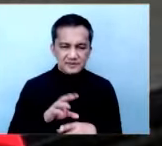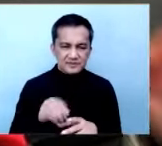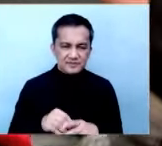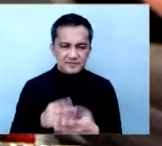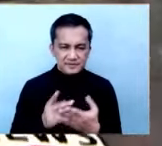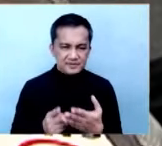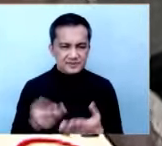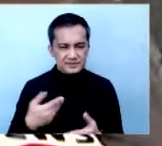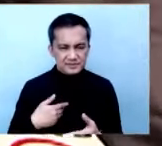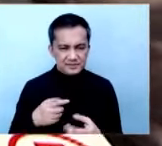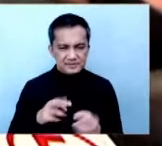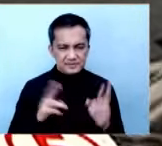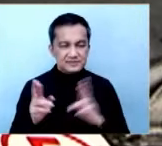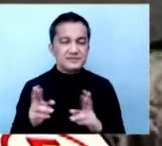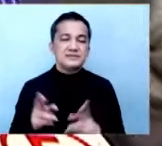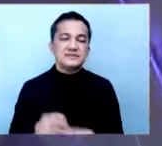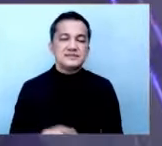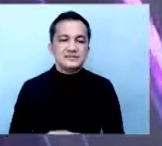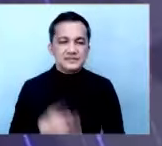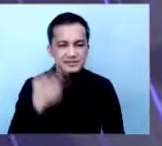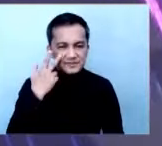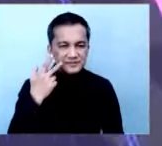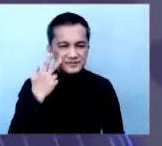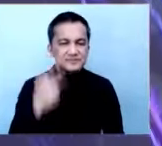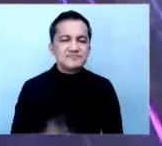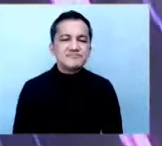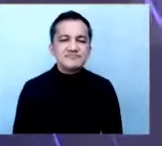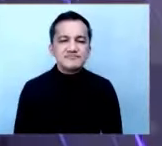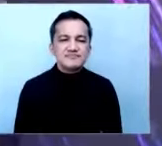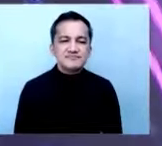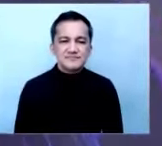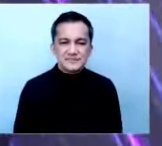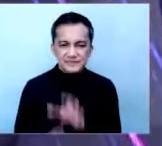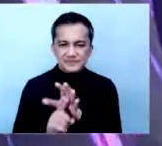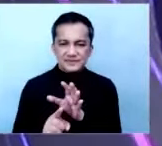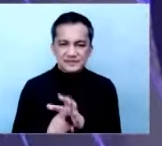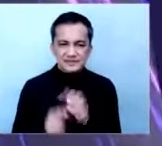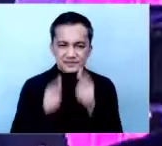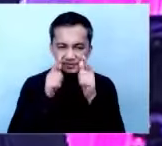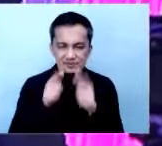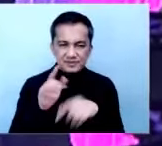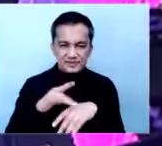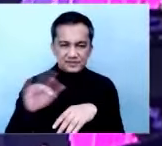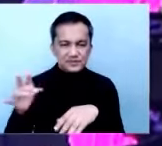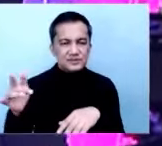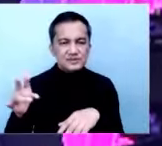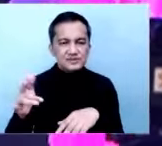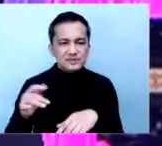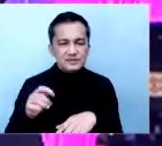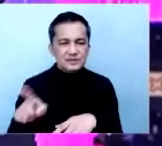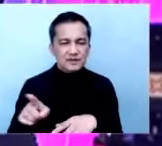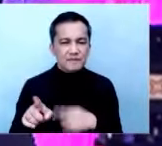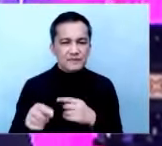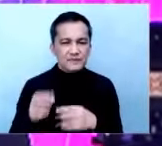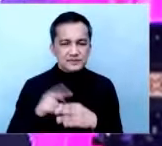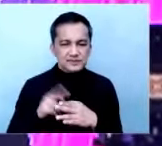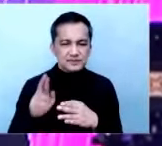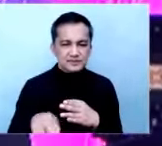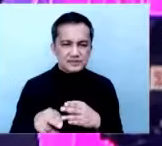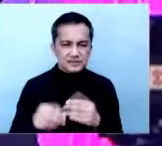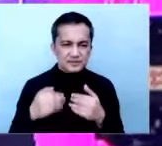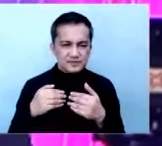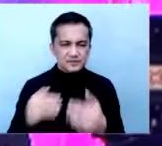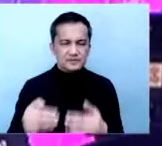I'm now ready to explore. Ang kanyang trendy at sparkling look na ito, influenced daw ng kanyang patuloy na